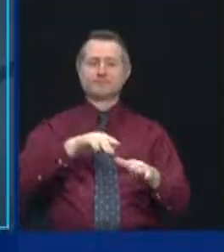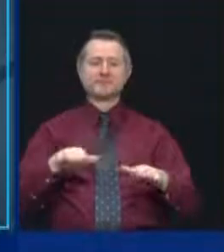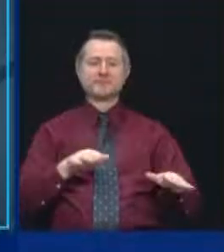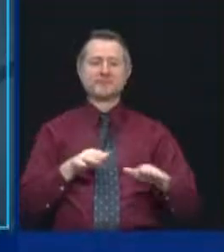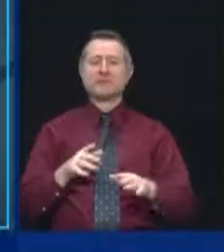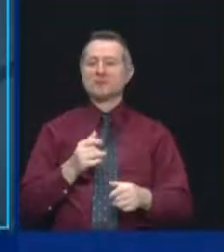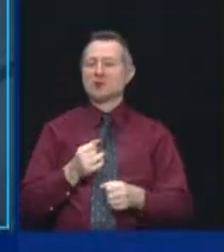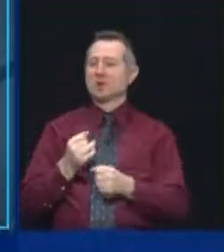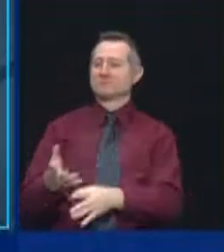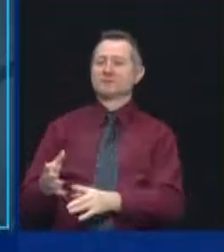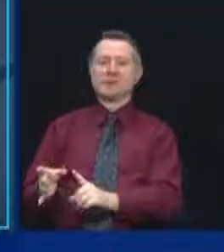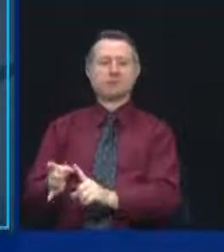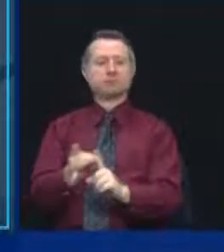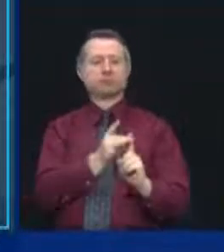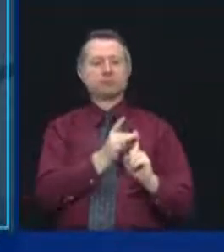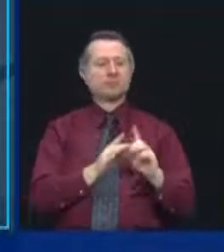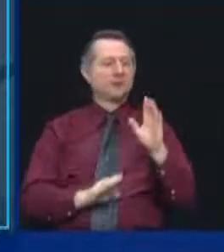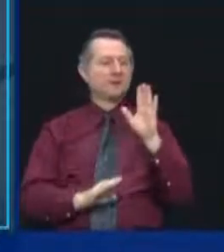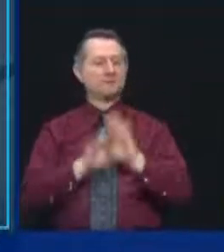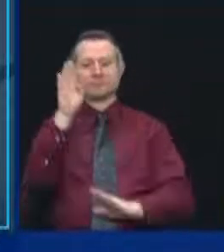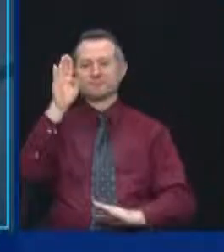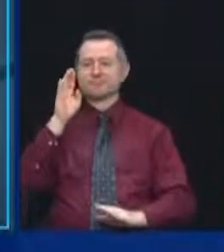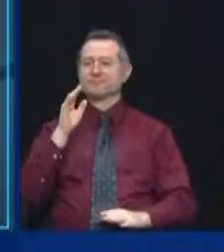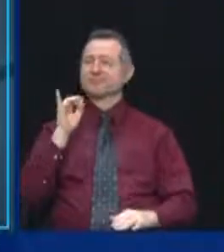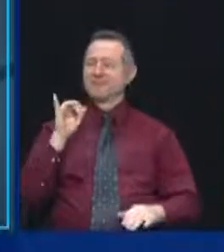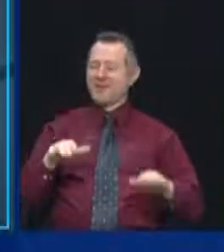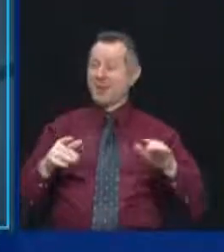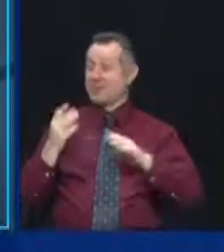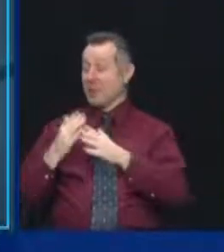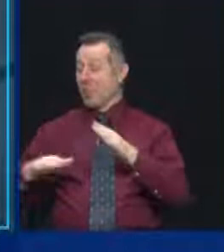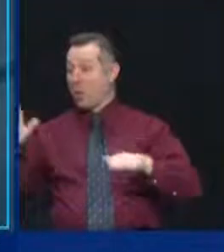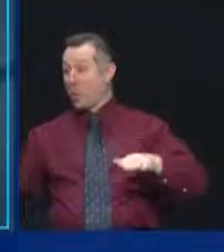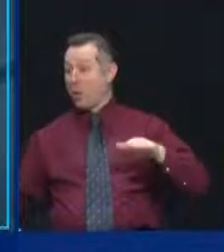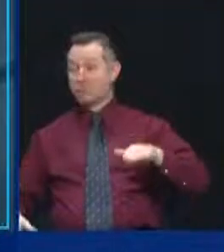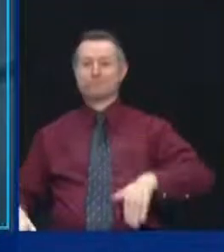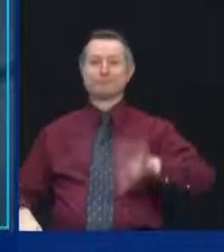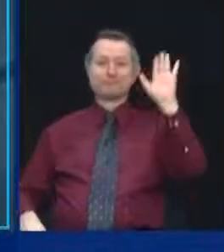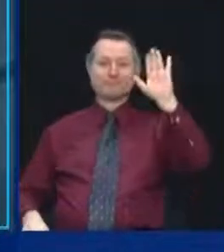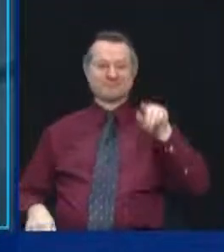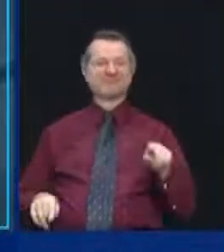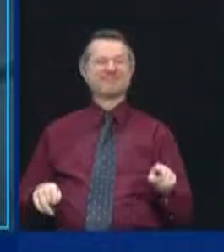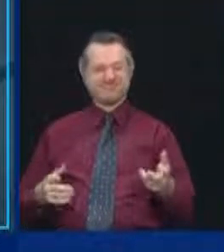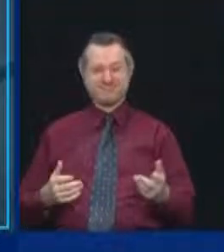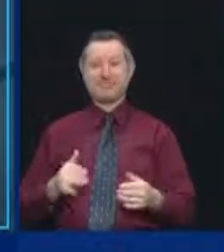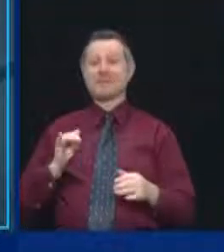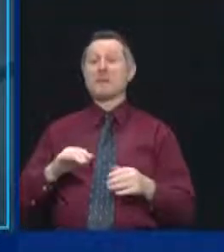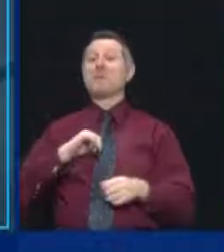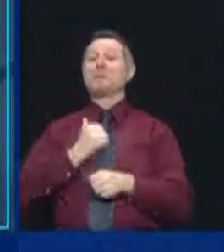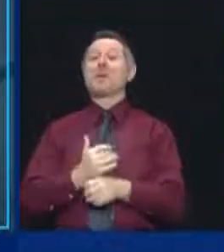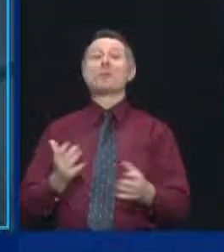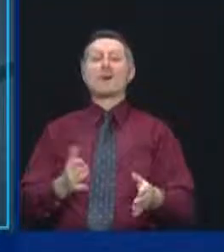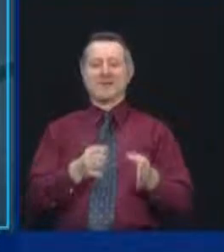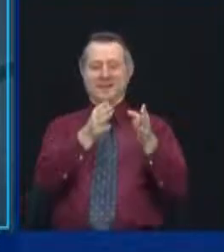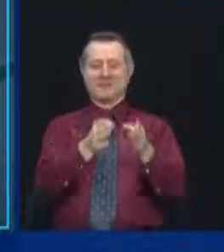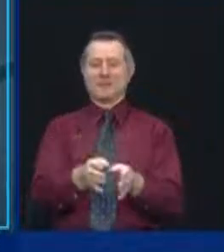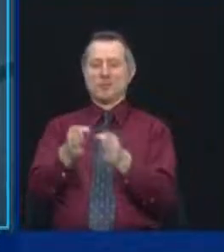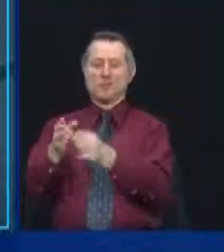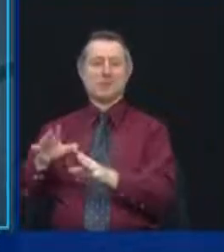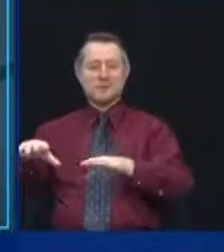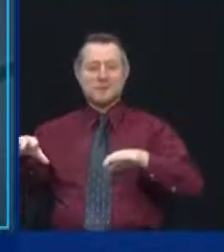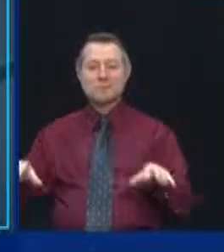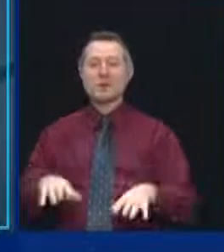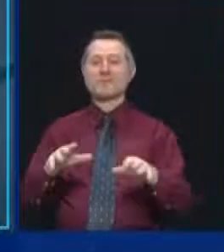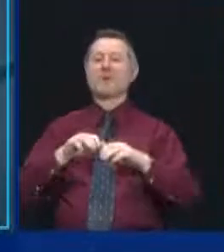the positivity rate. It's the actions of the individual and the actions of that community. And